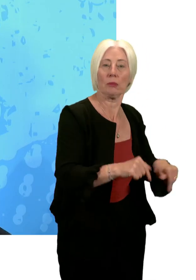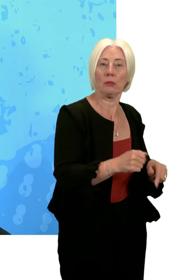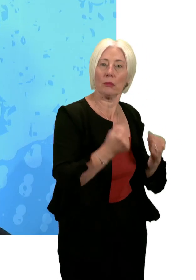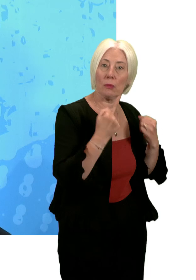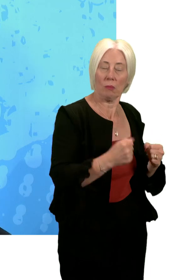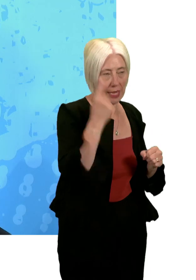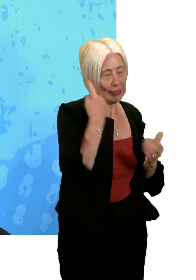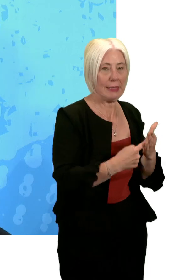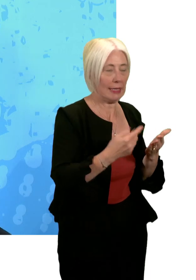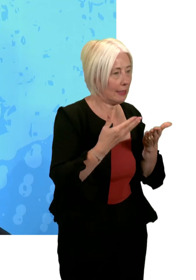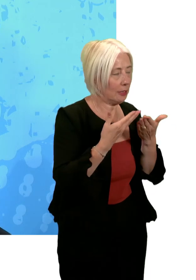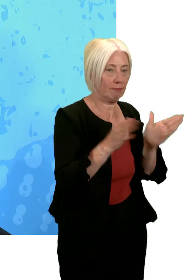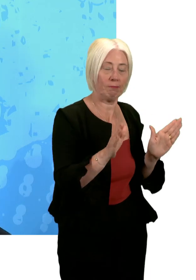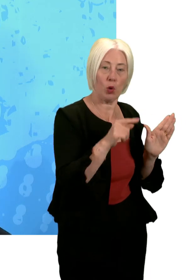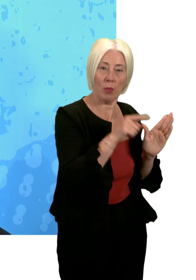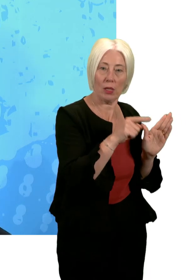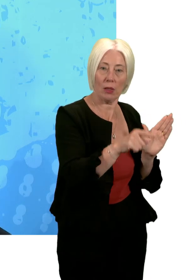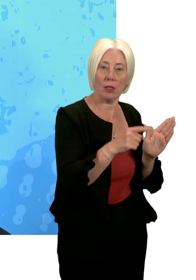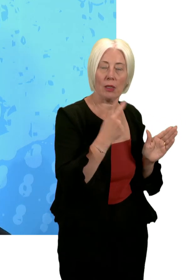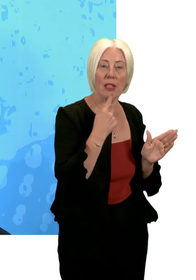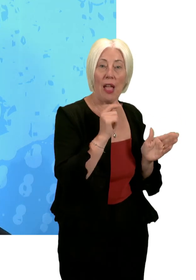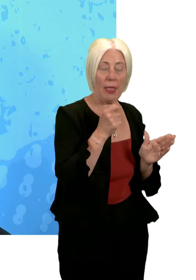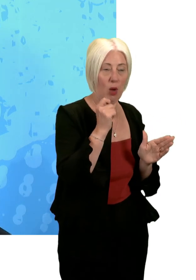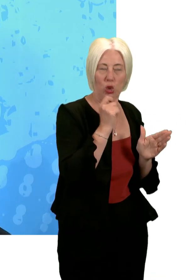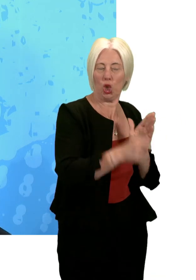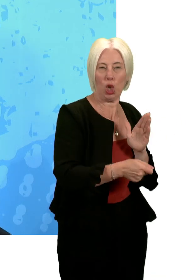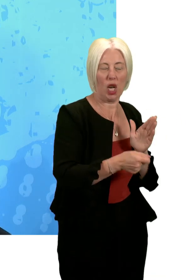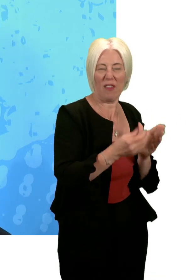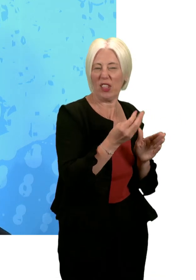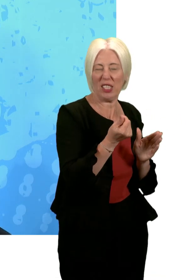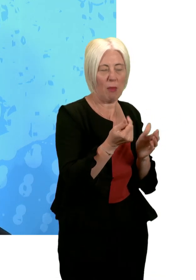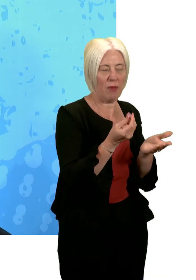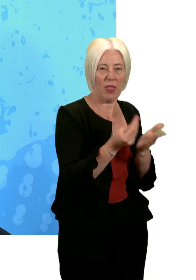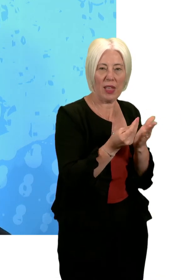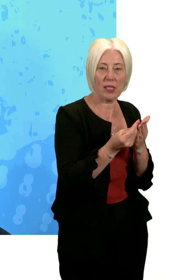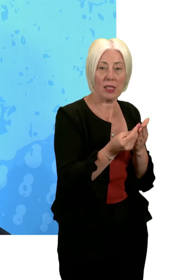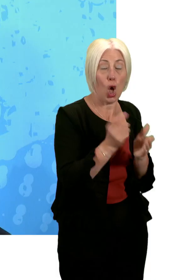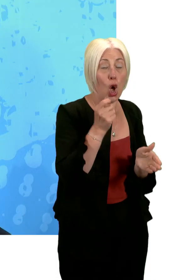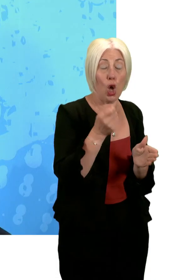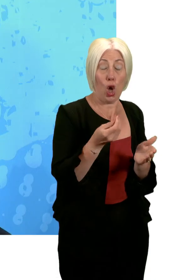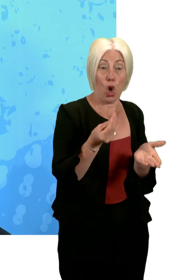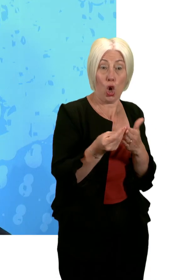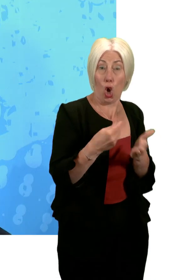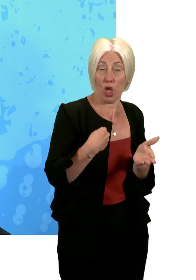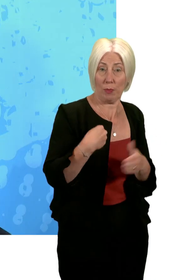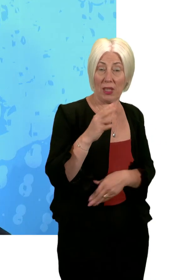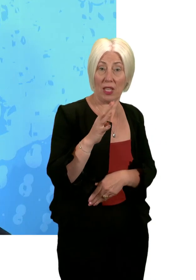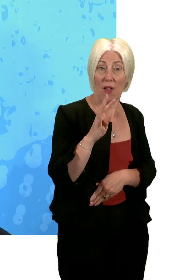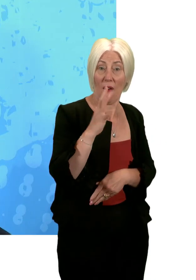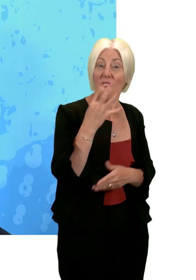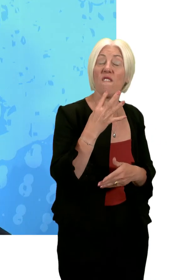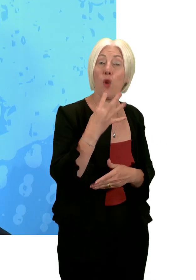And I had hand-dived scallops on the menu. I think I was charging £14, but they cost £4 each. Bearing in mind, a chicken